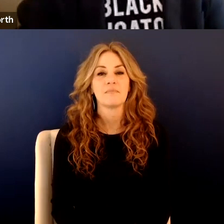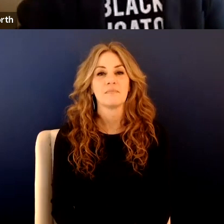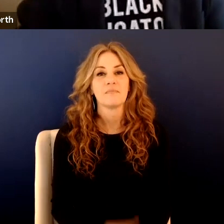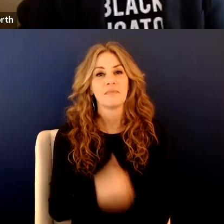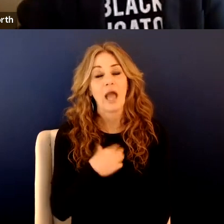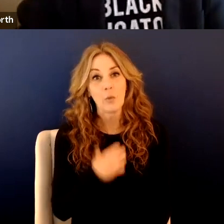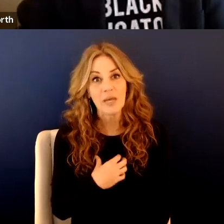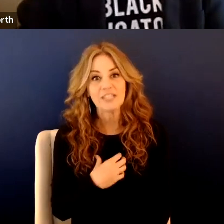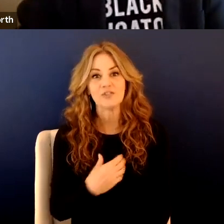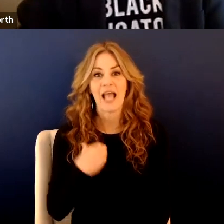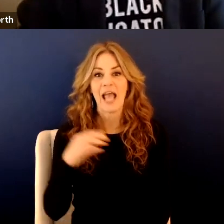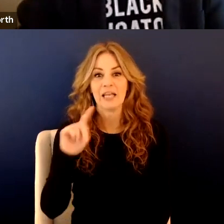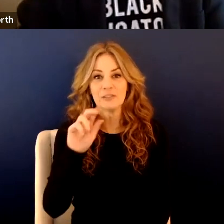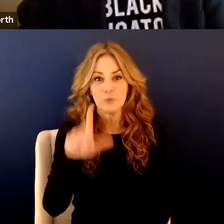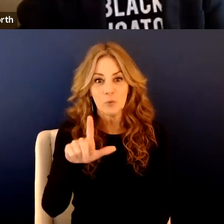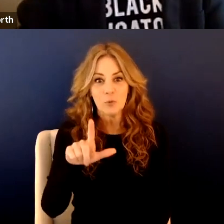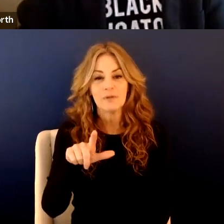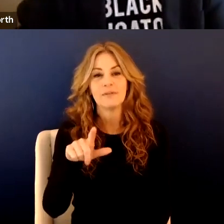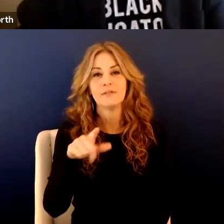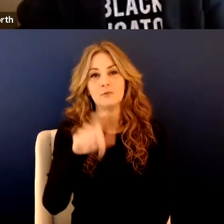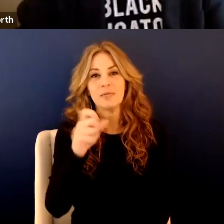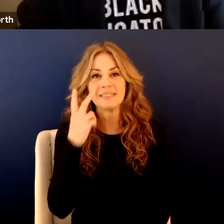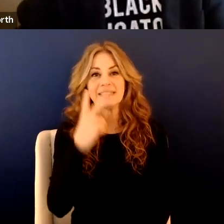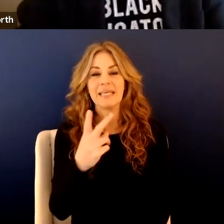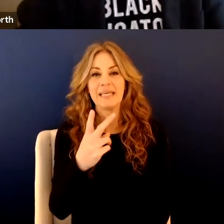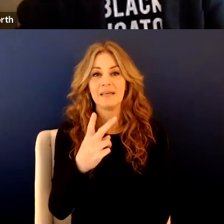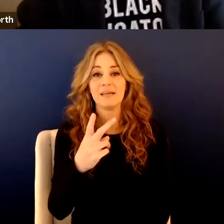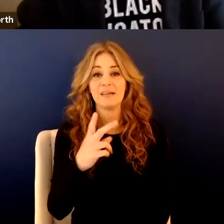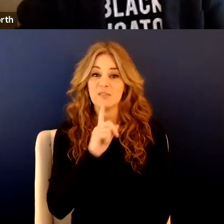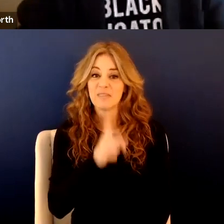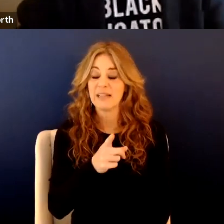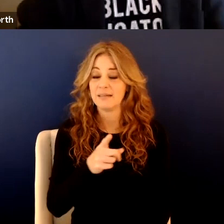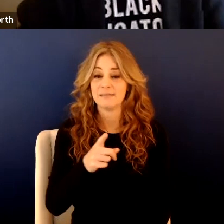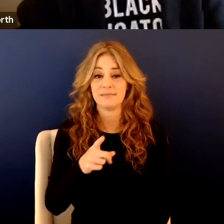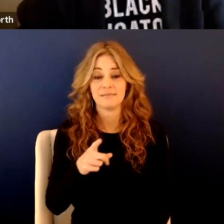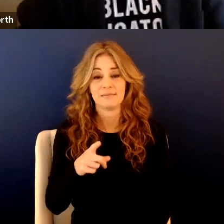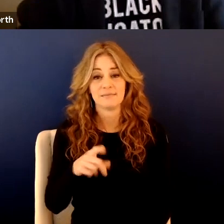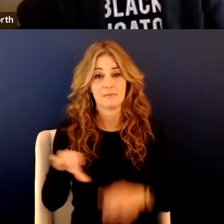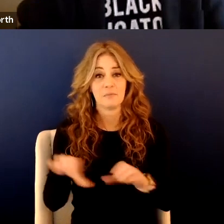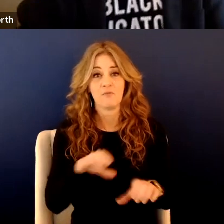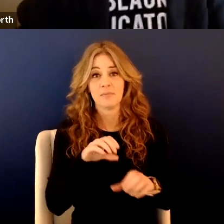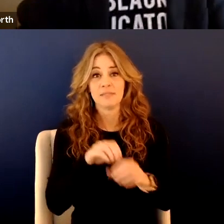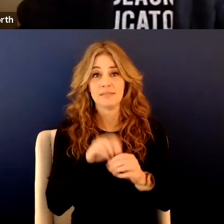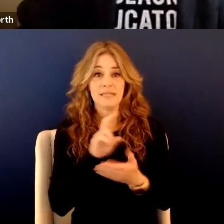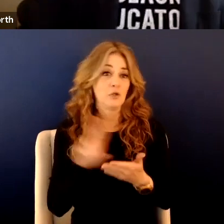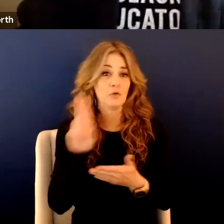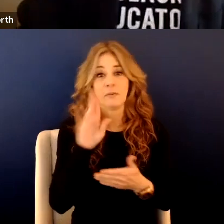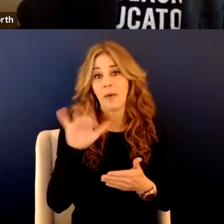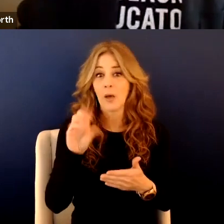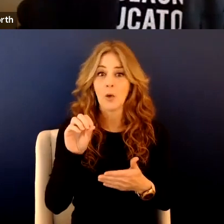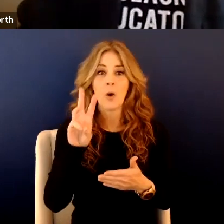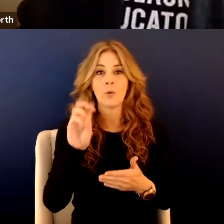you know, a tool for you to see through the, you know, quite frankly, the performance that a university bio or website